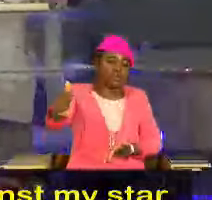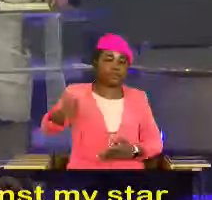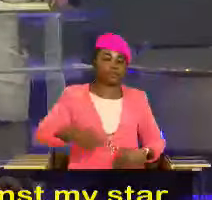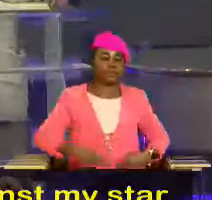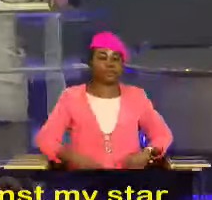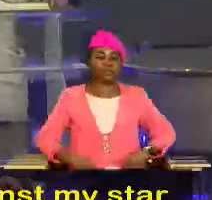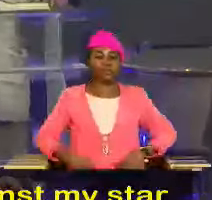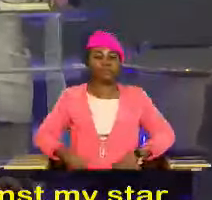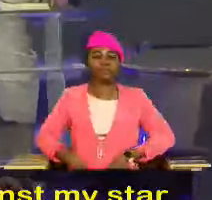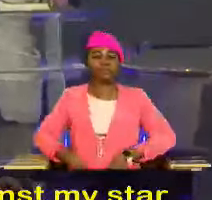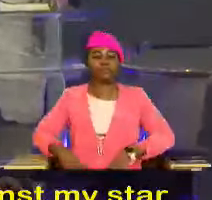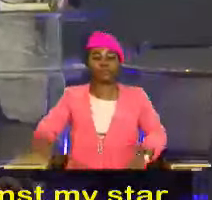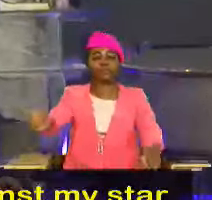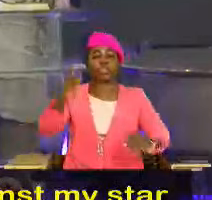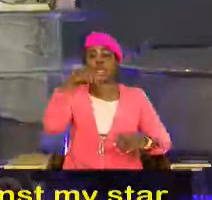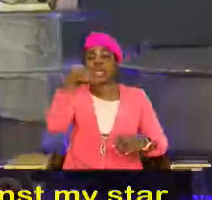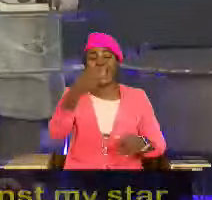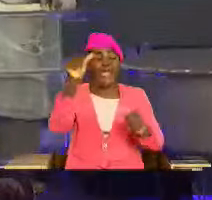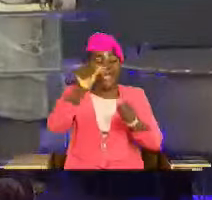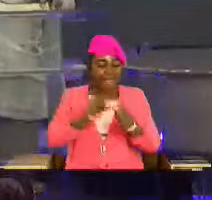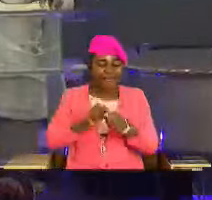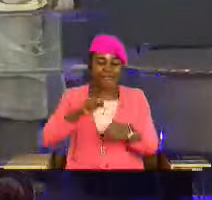say every Wicked